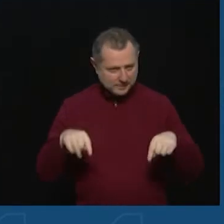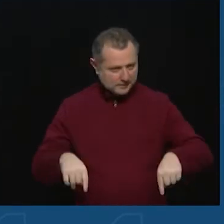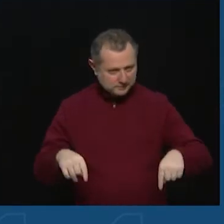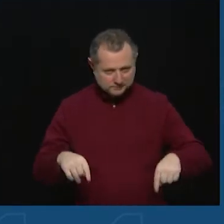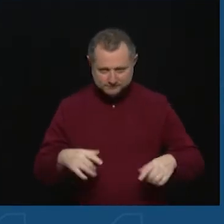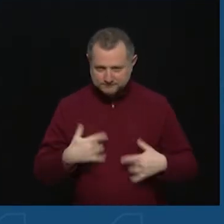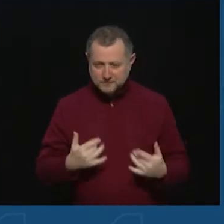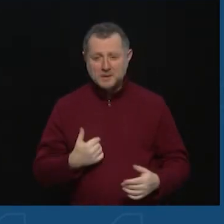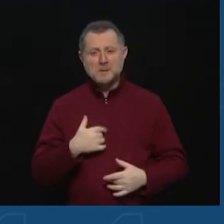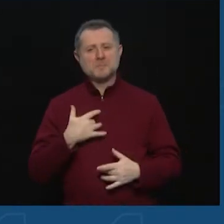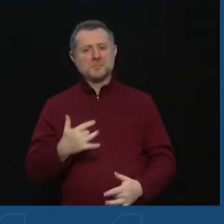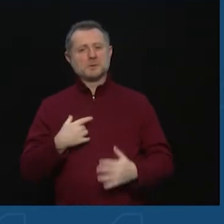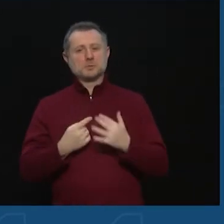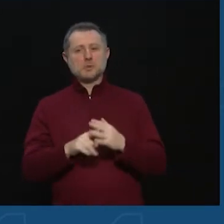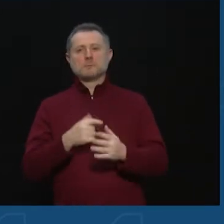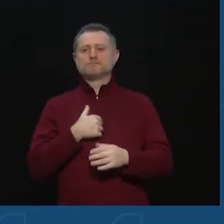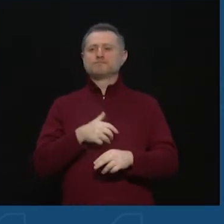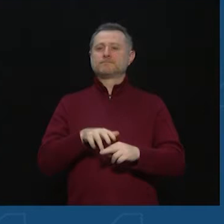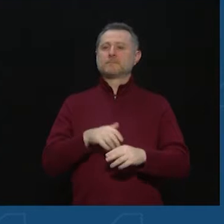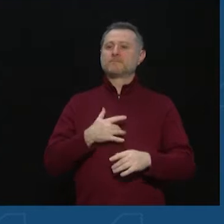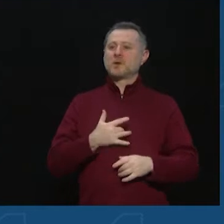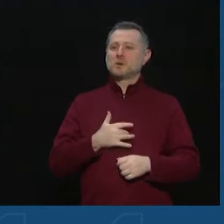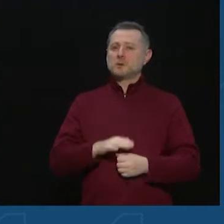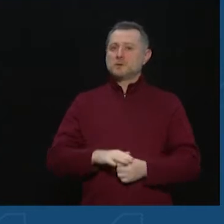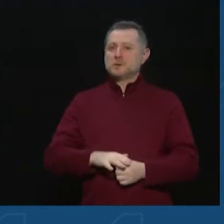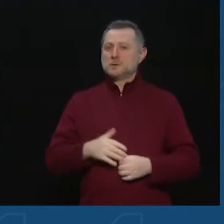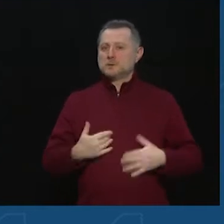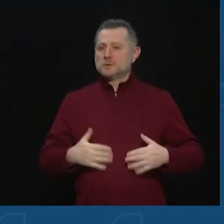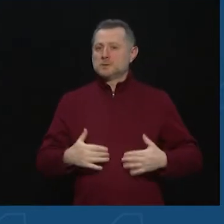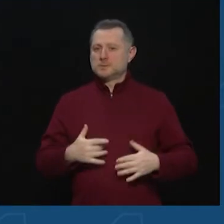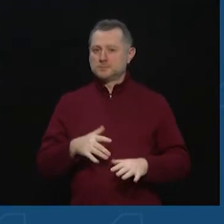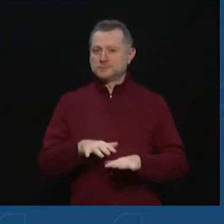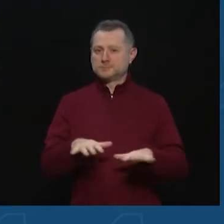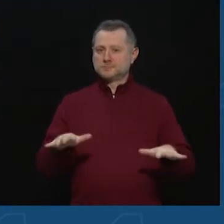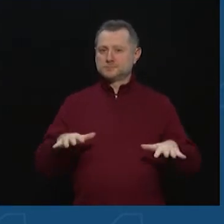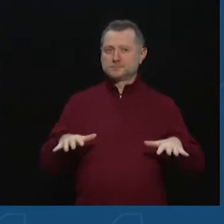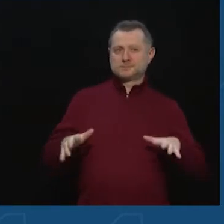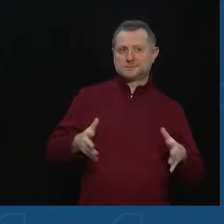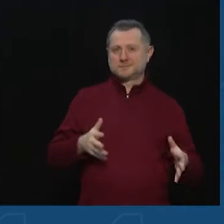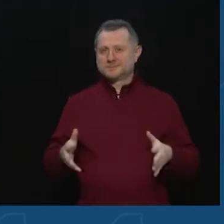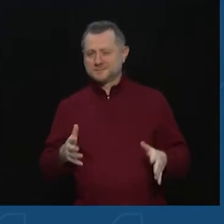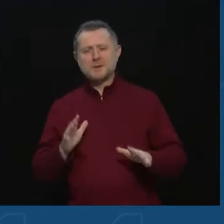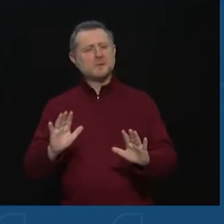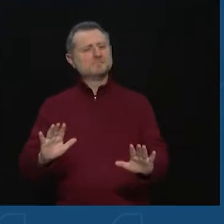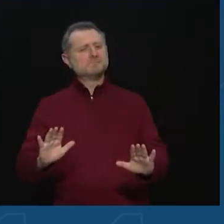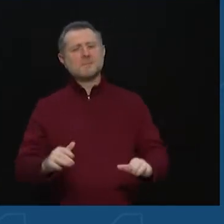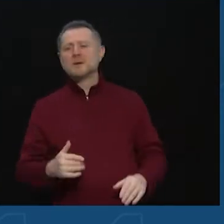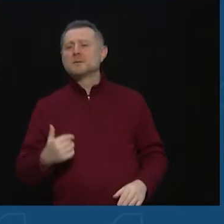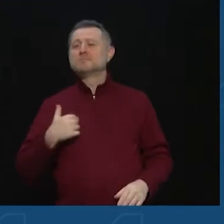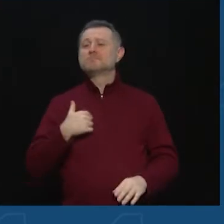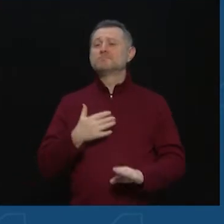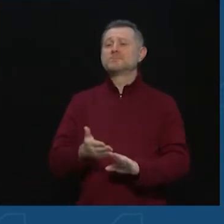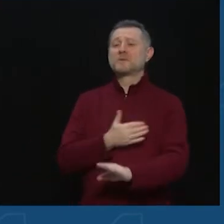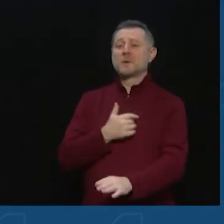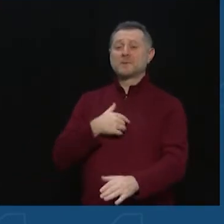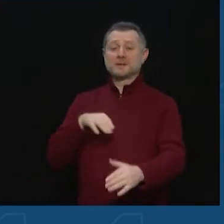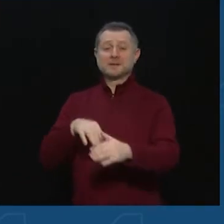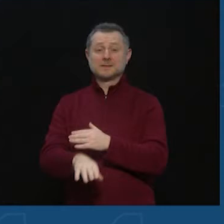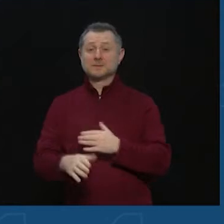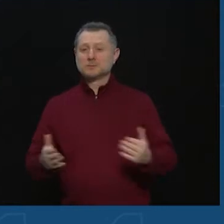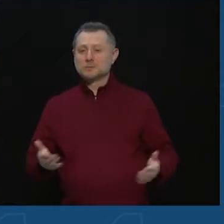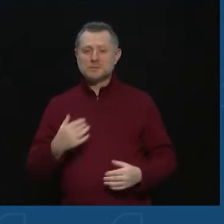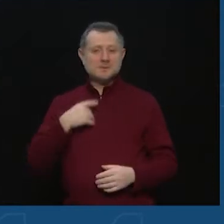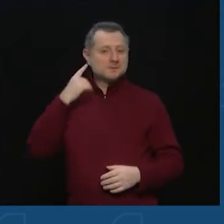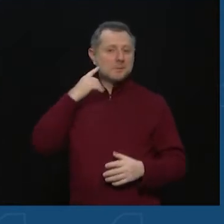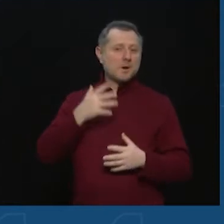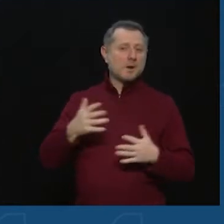more tension because you're not quite sure if you're going to make it across the stage. When I was back before I walked out here, I heard a lot of hooping and hollering, so